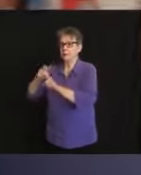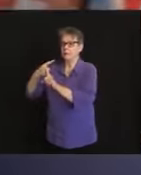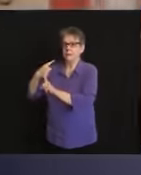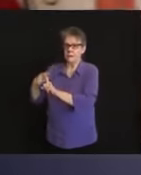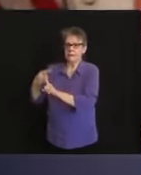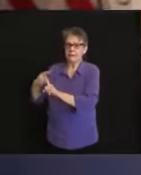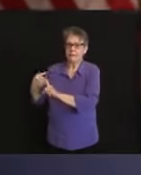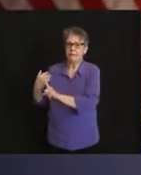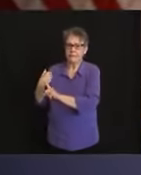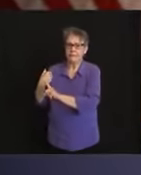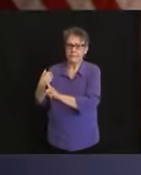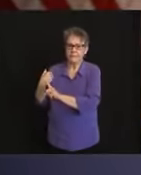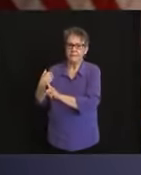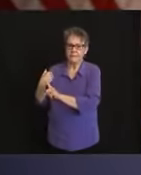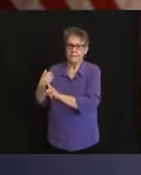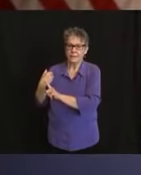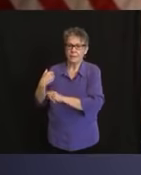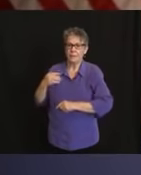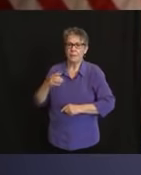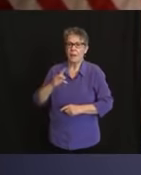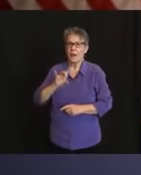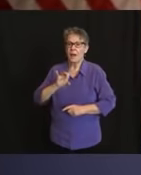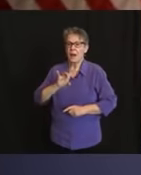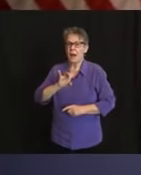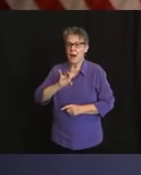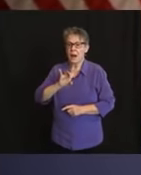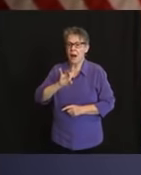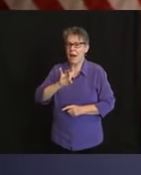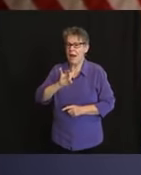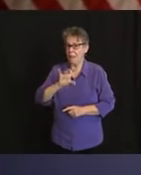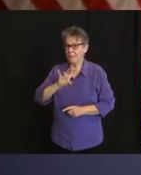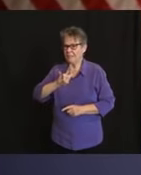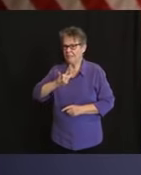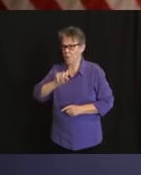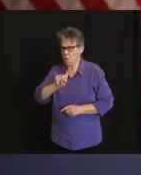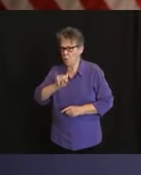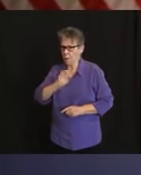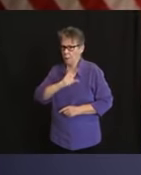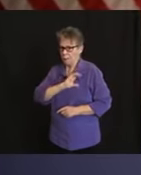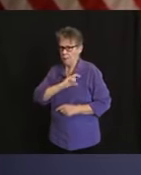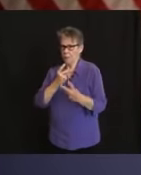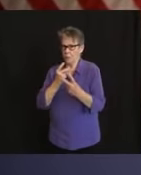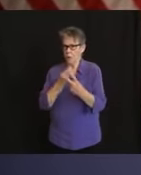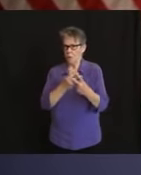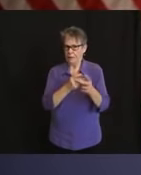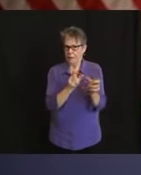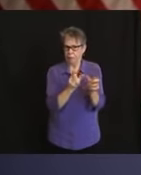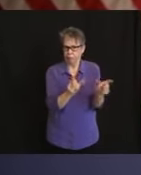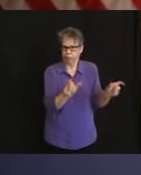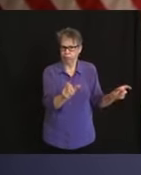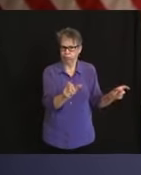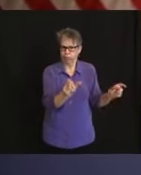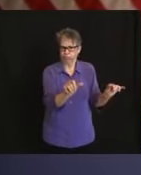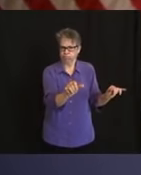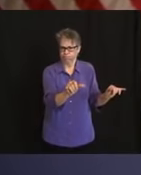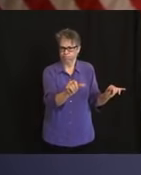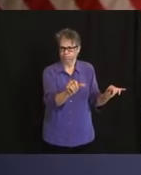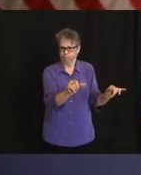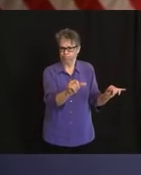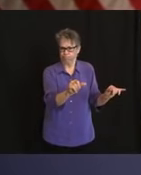So, thank you. Commissioner, thank you. Dr. Tan, thank you very much for everything you're doing. Colonel, thank you.